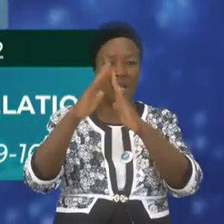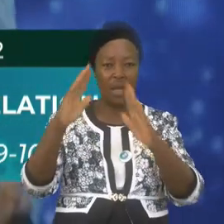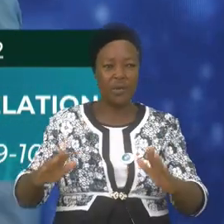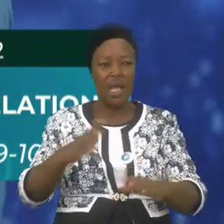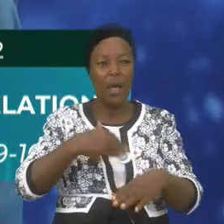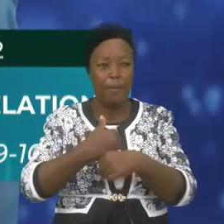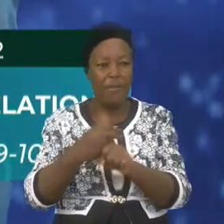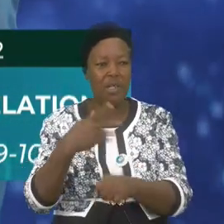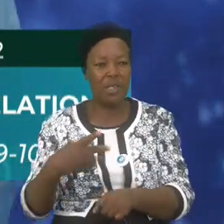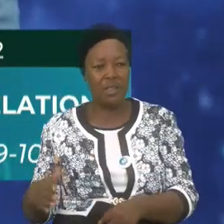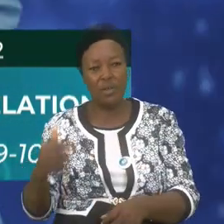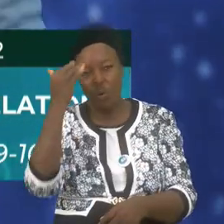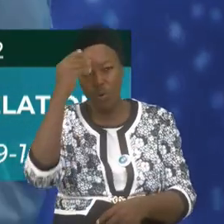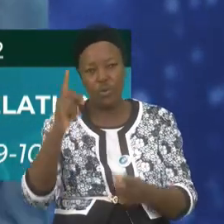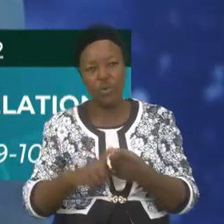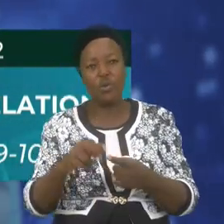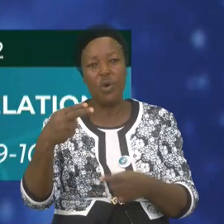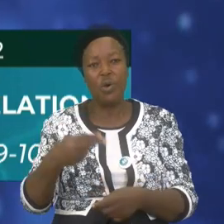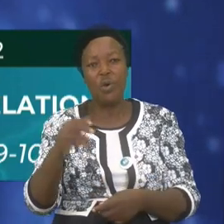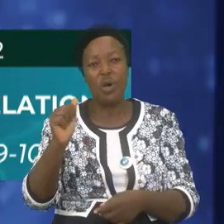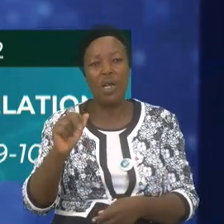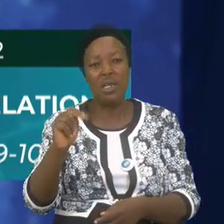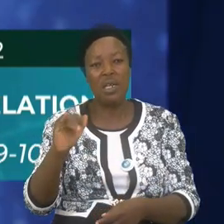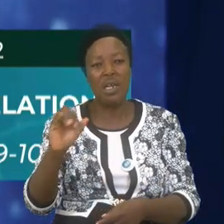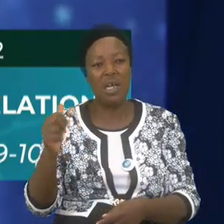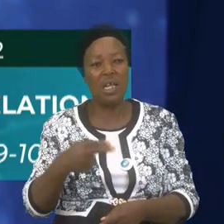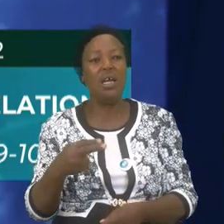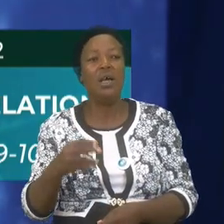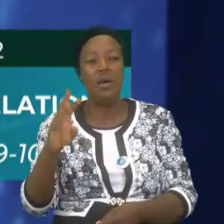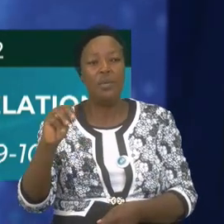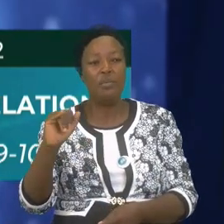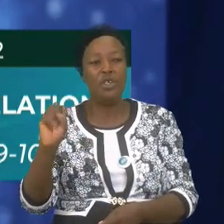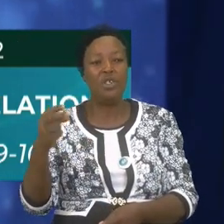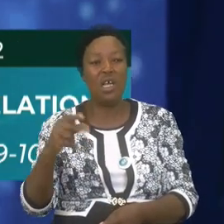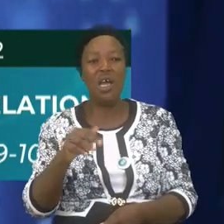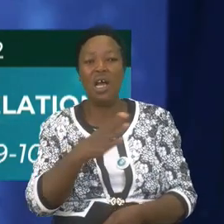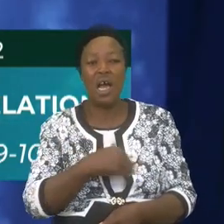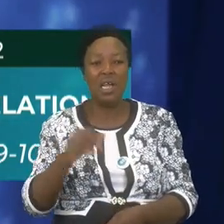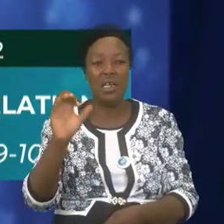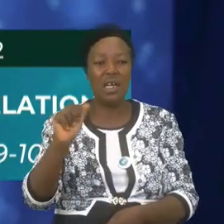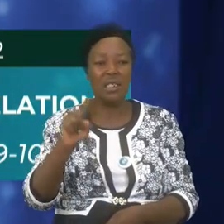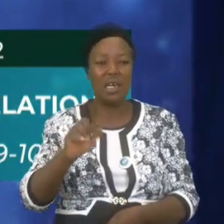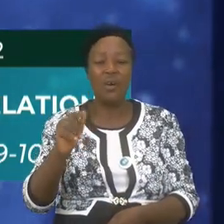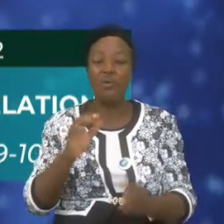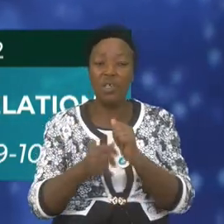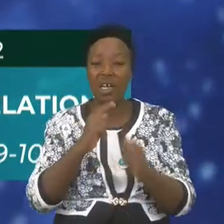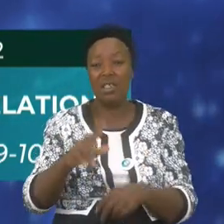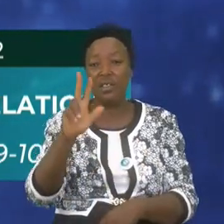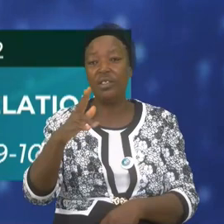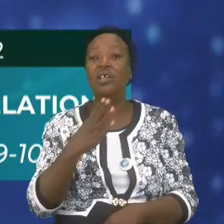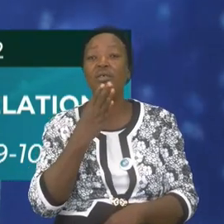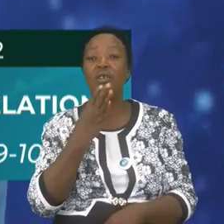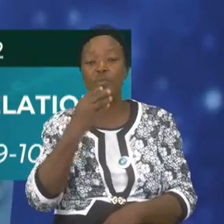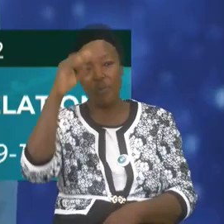Azariah, his companions, in verse 18, that they would desire mercies of